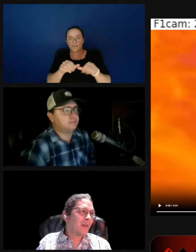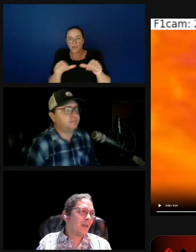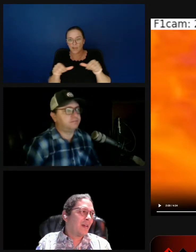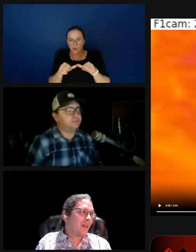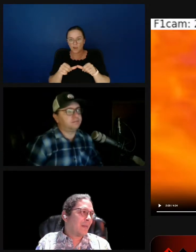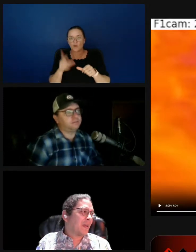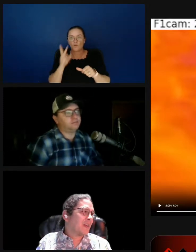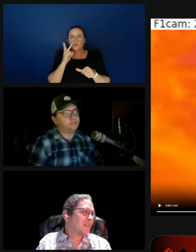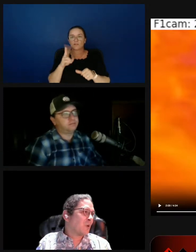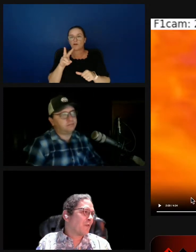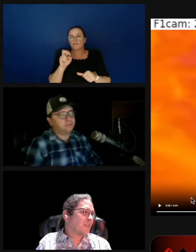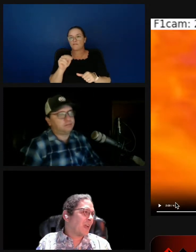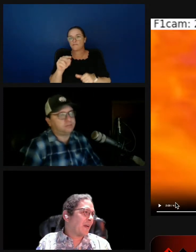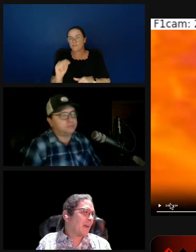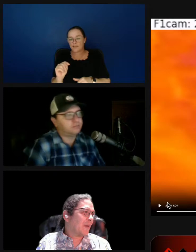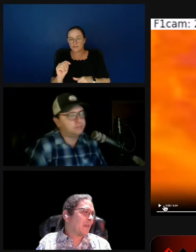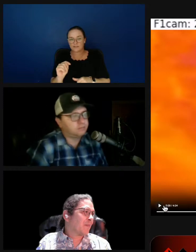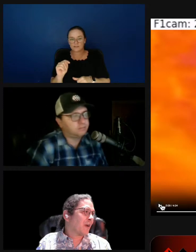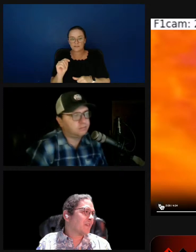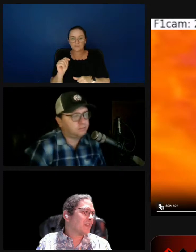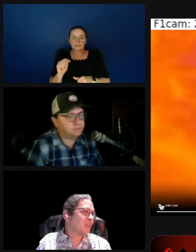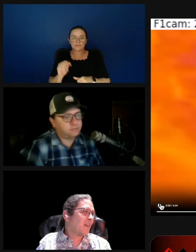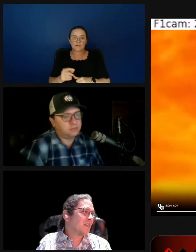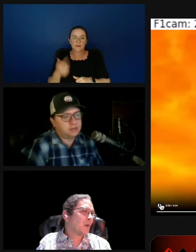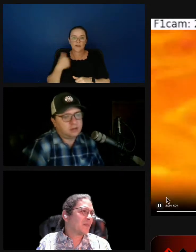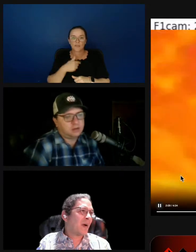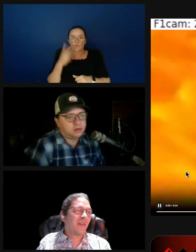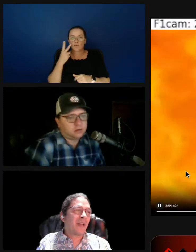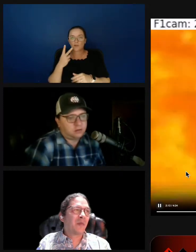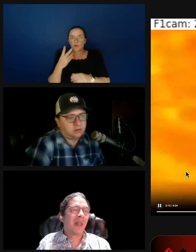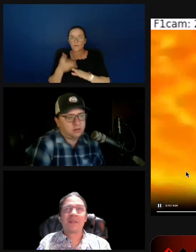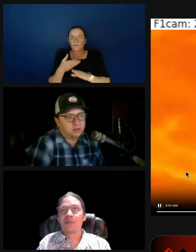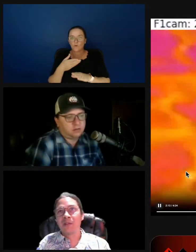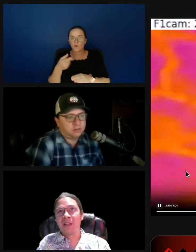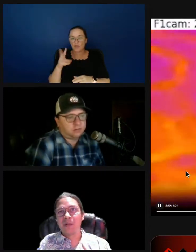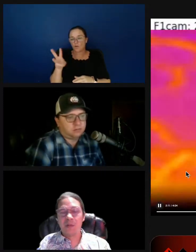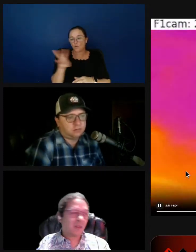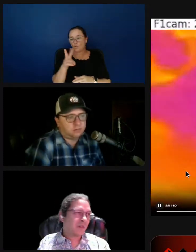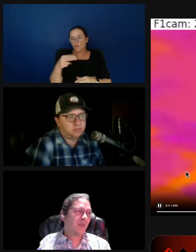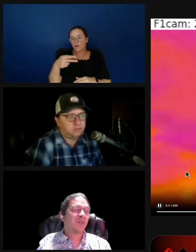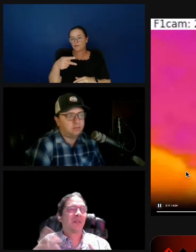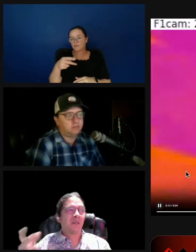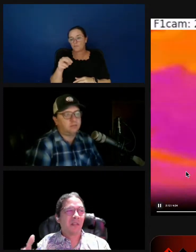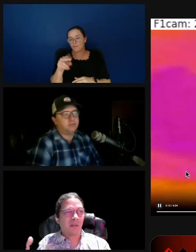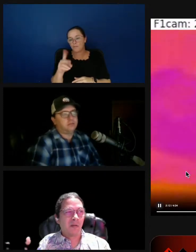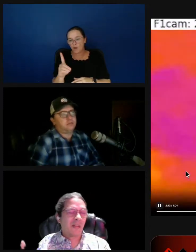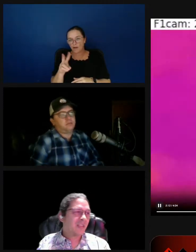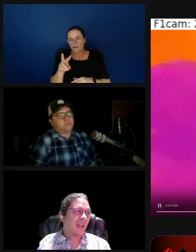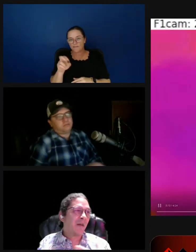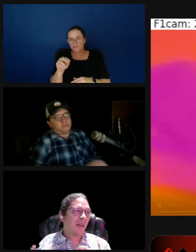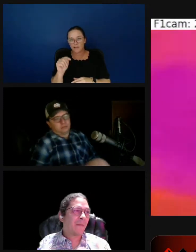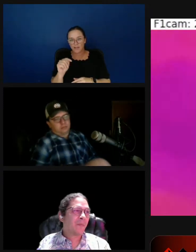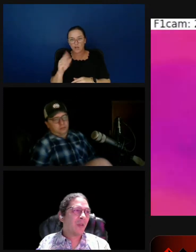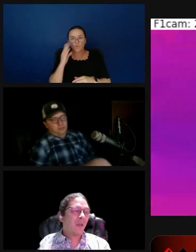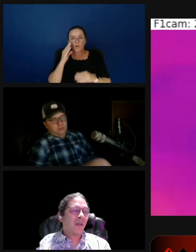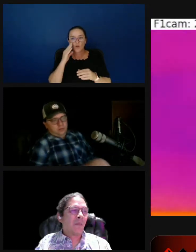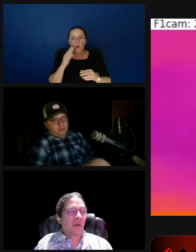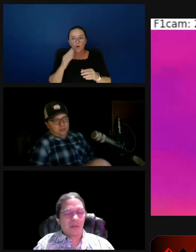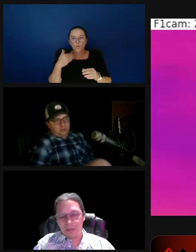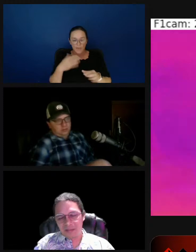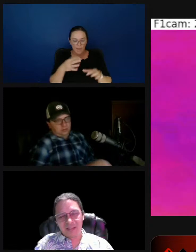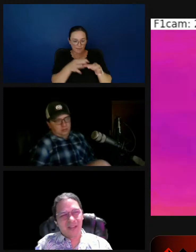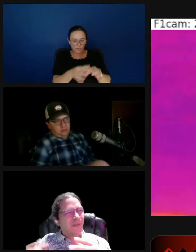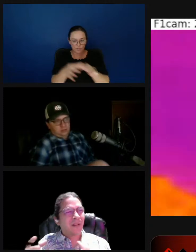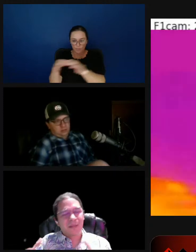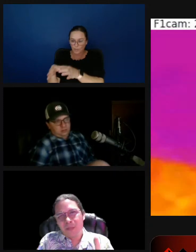up, and because it's over this area that we previously saw this West Pond vent with lava circulating, we knew that there are vents in that area,